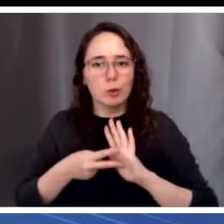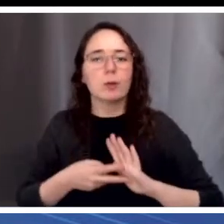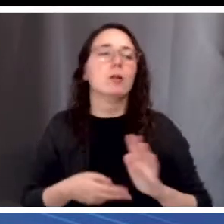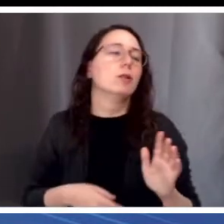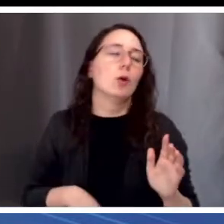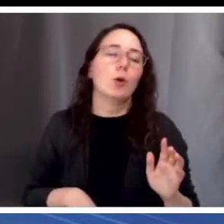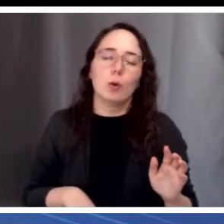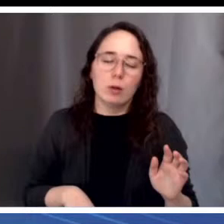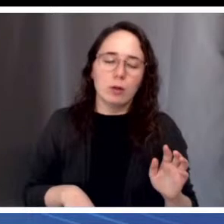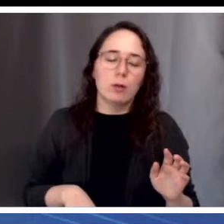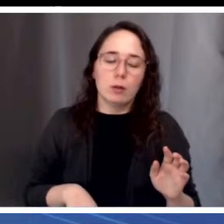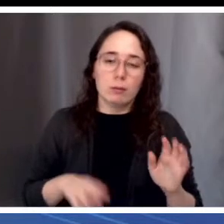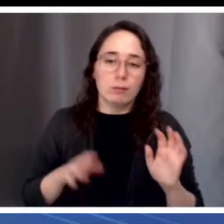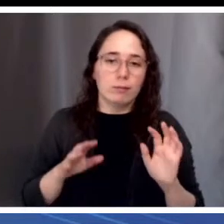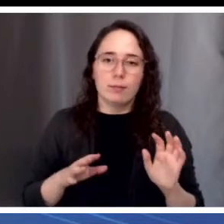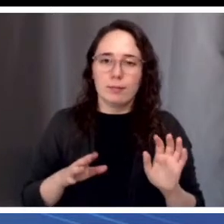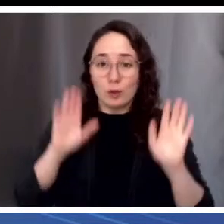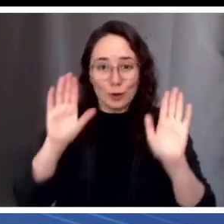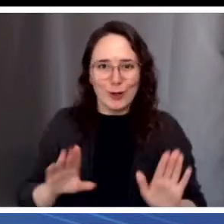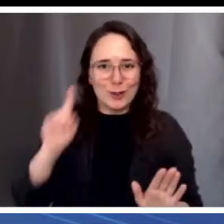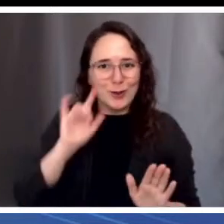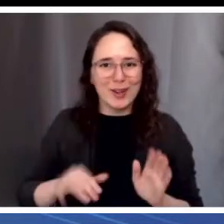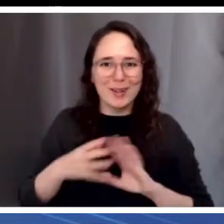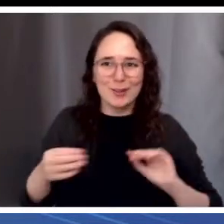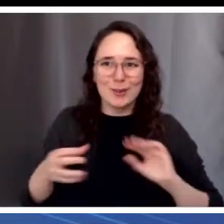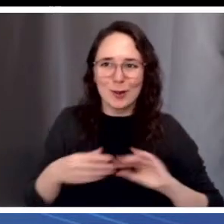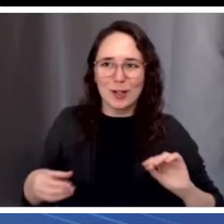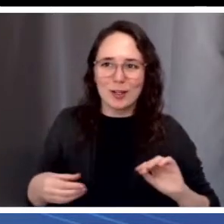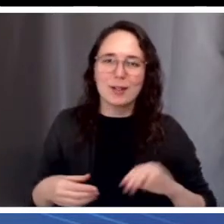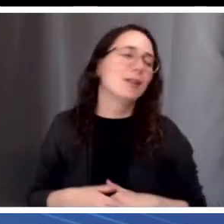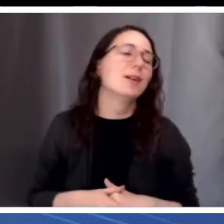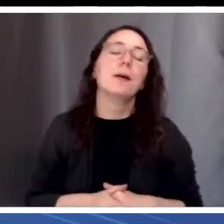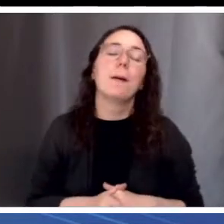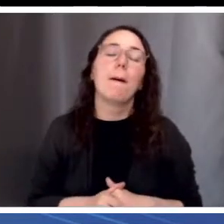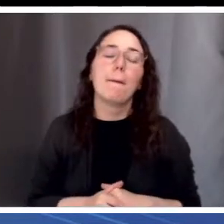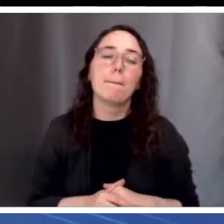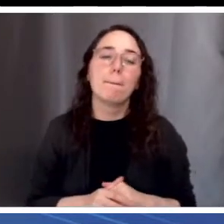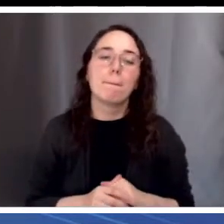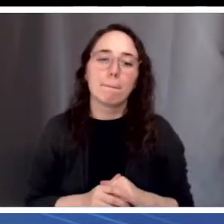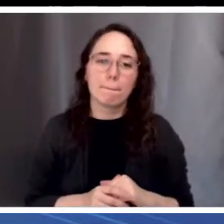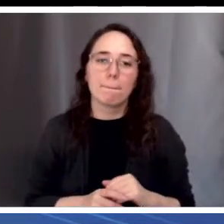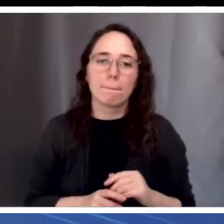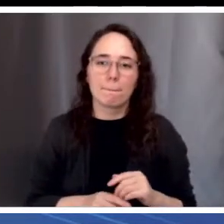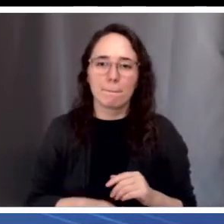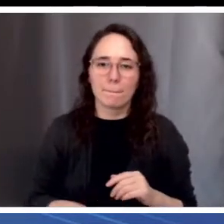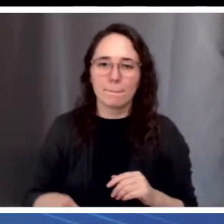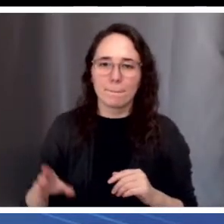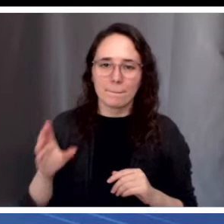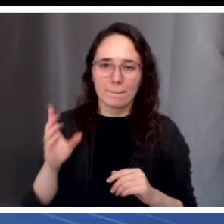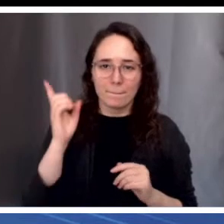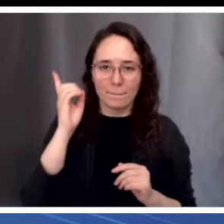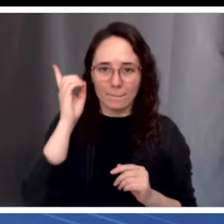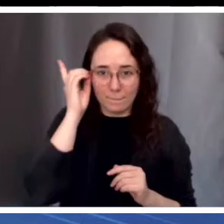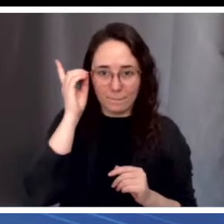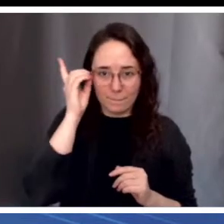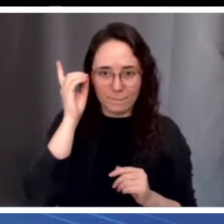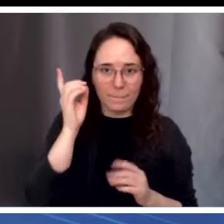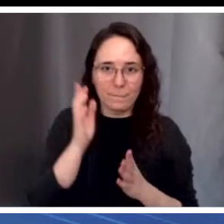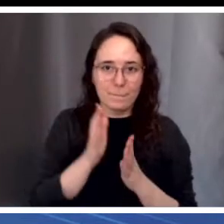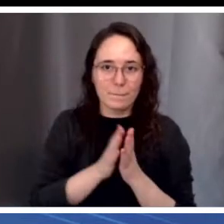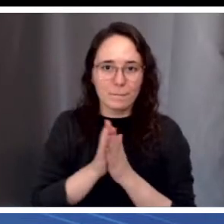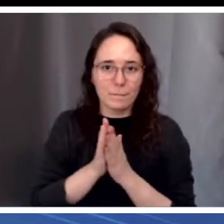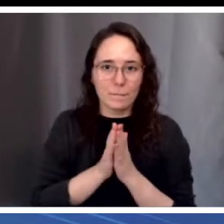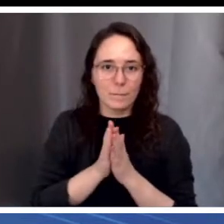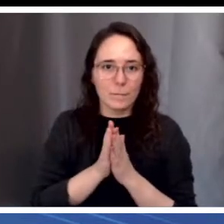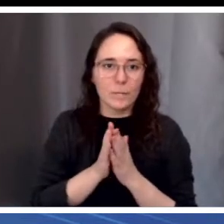story behind that. I can certainly relate to, you know, being someone who in